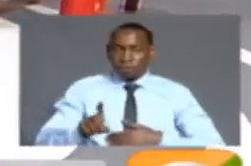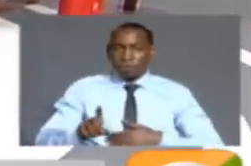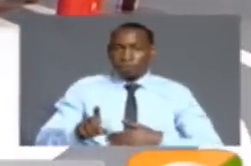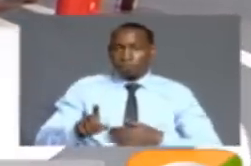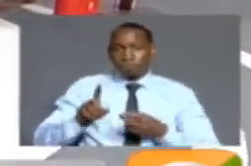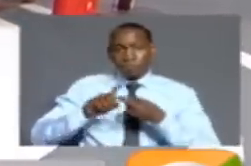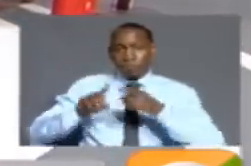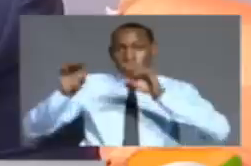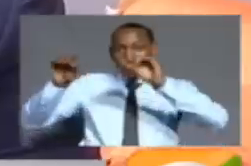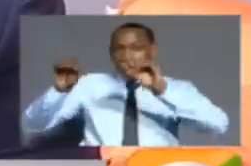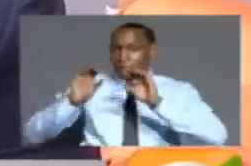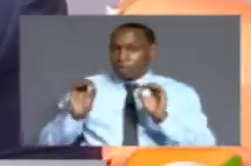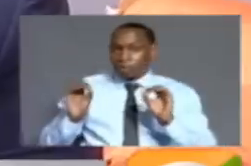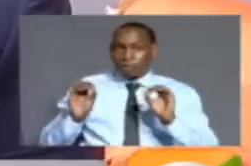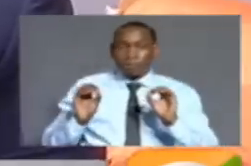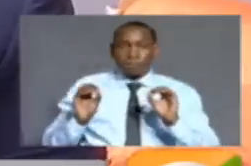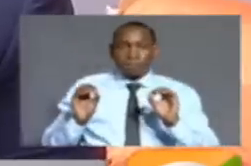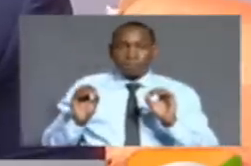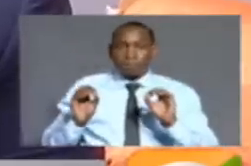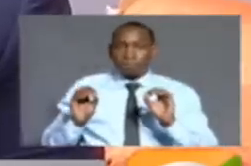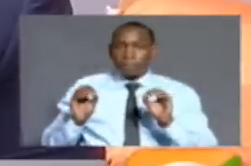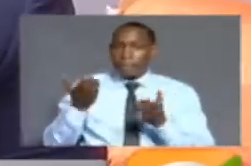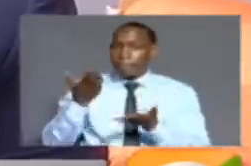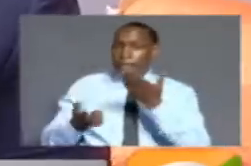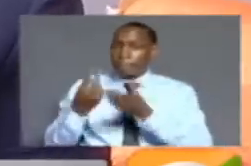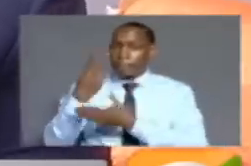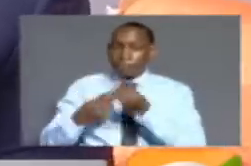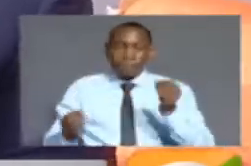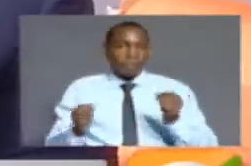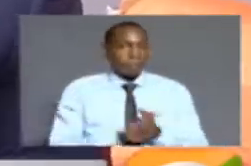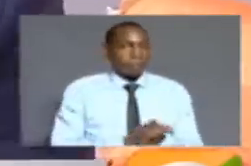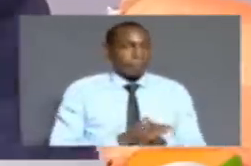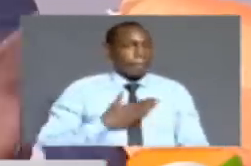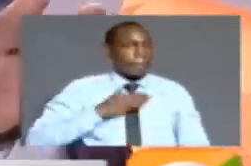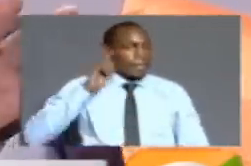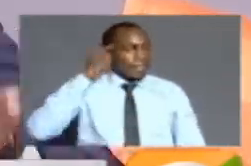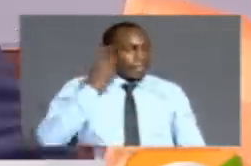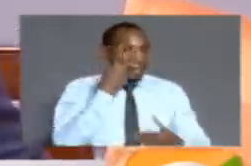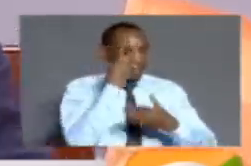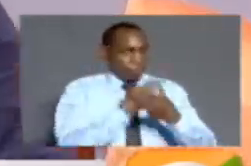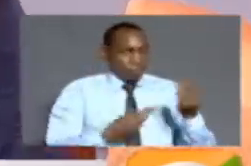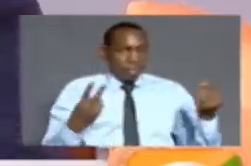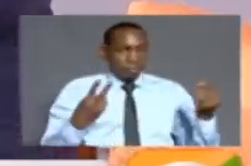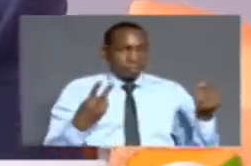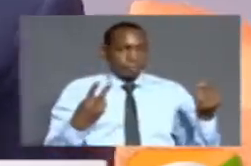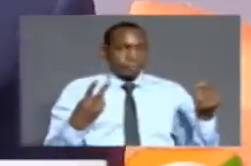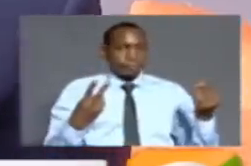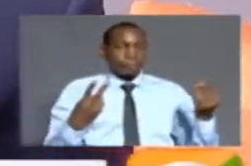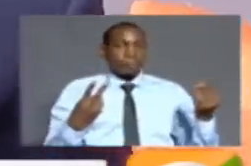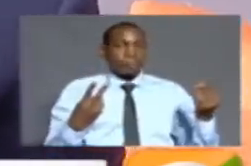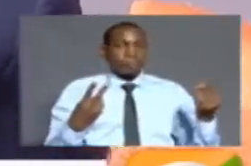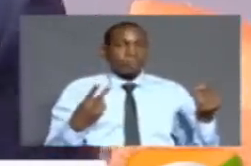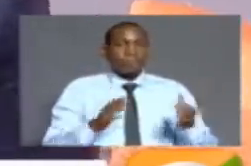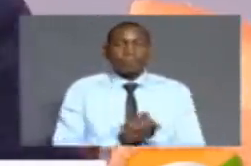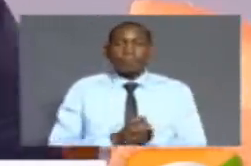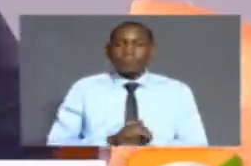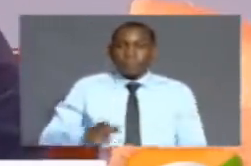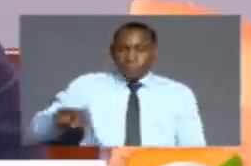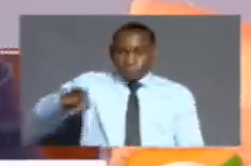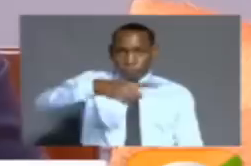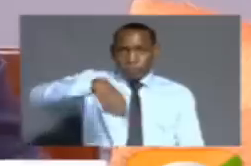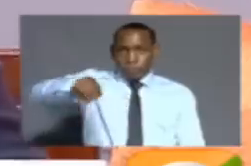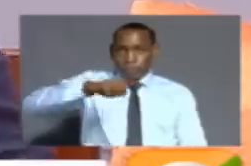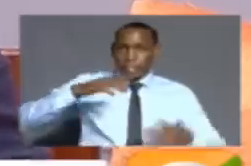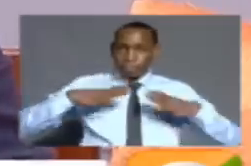incompetent? I think... I think both. But let me put it this way. I think what it is that we, the